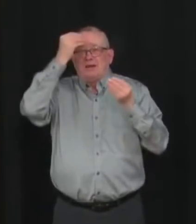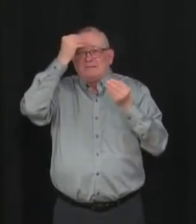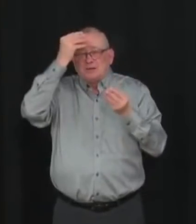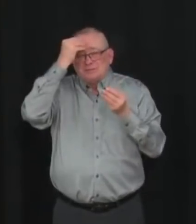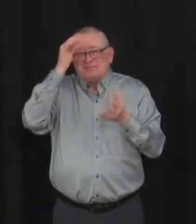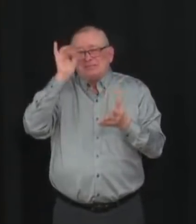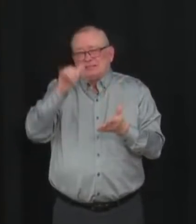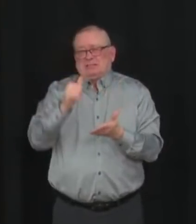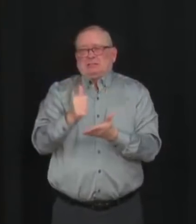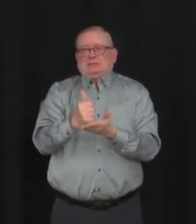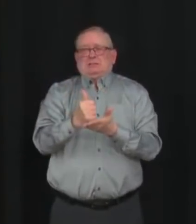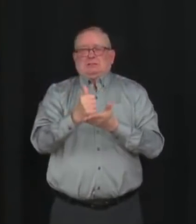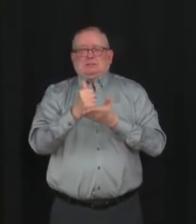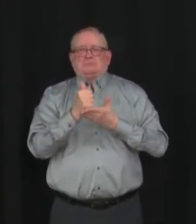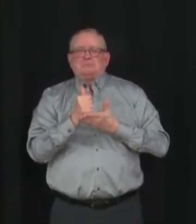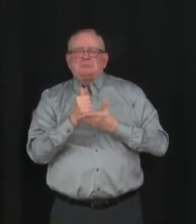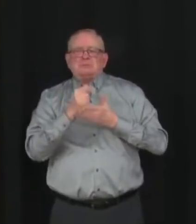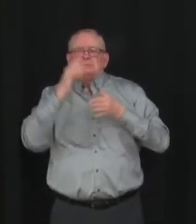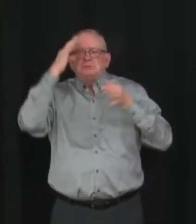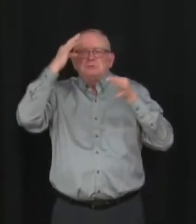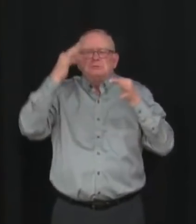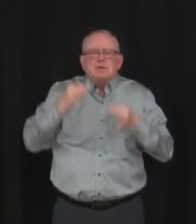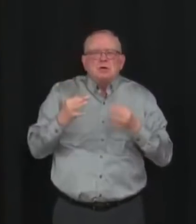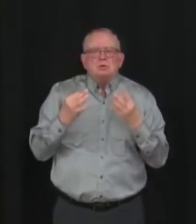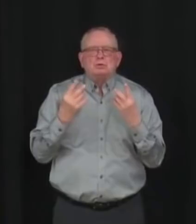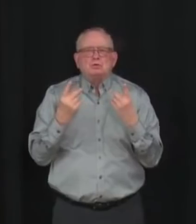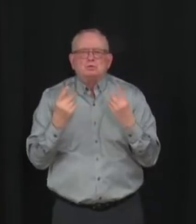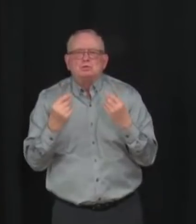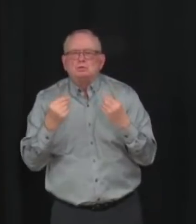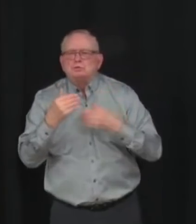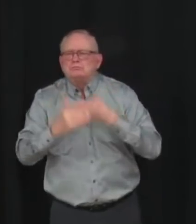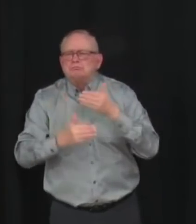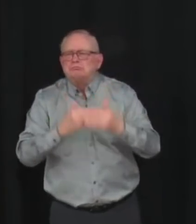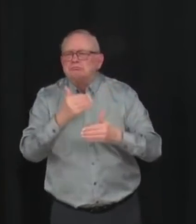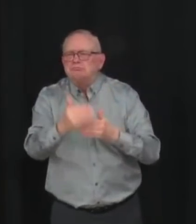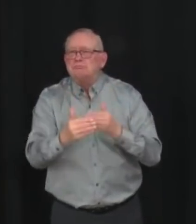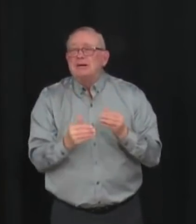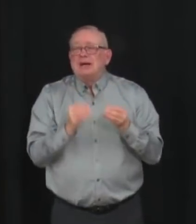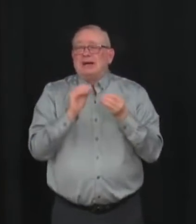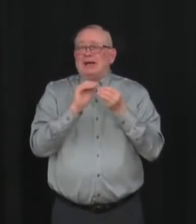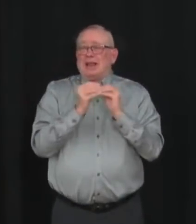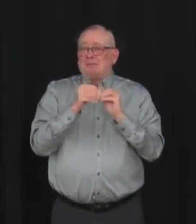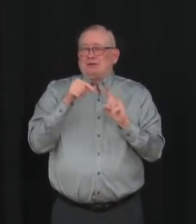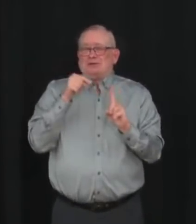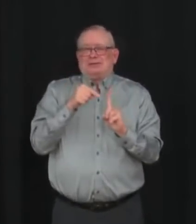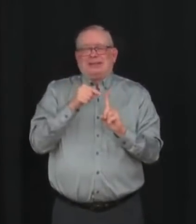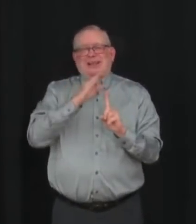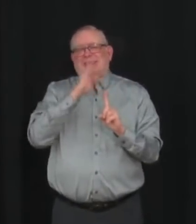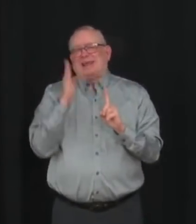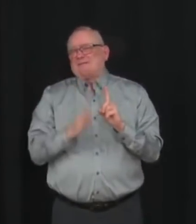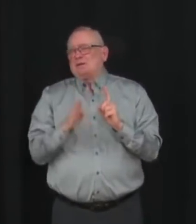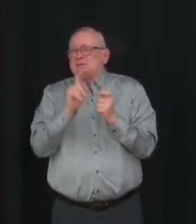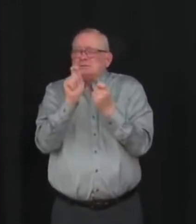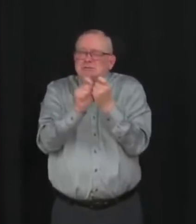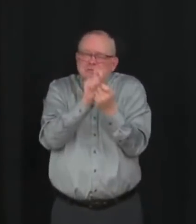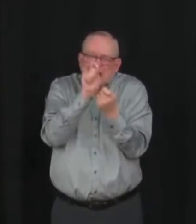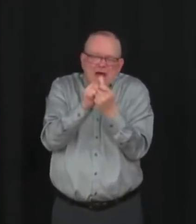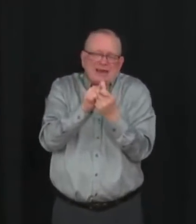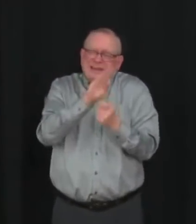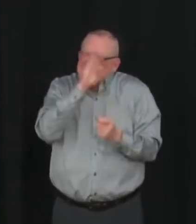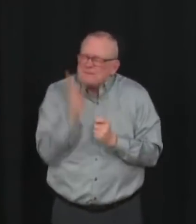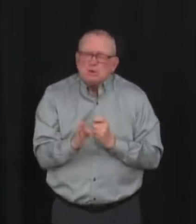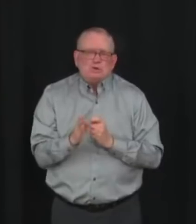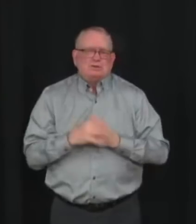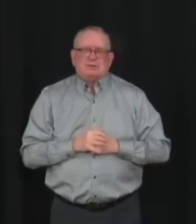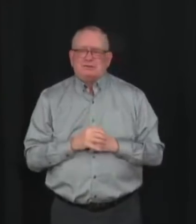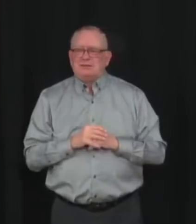been an exact count. They have never included those Albertans who choose not to get tested because their symptoms are so mild